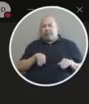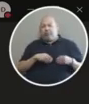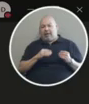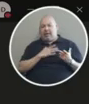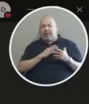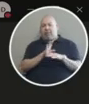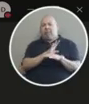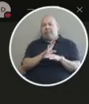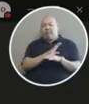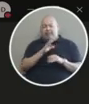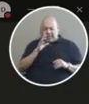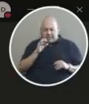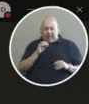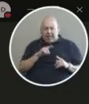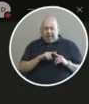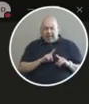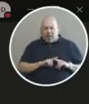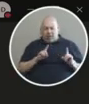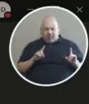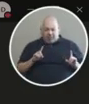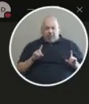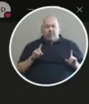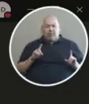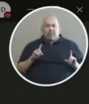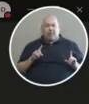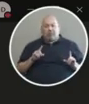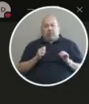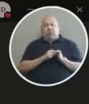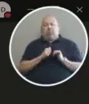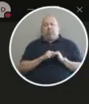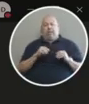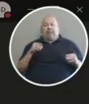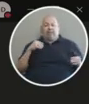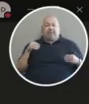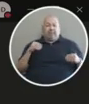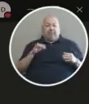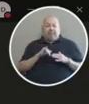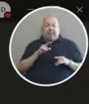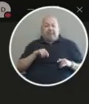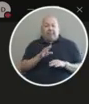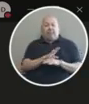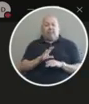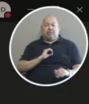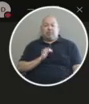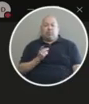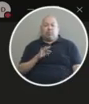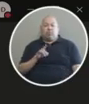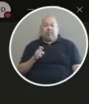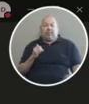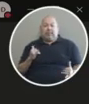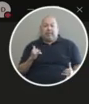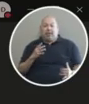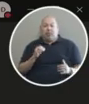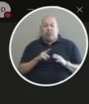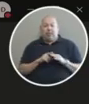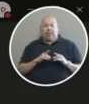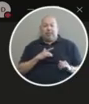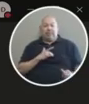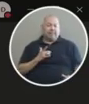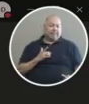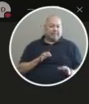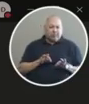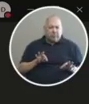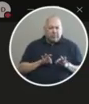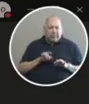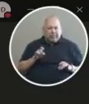to our businesses. However, with the flexibility that business owners need now and with the sense of